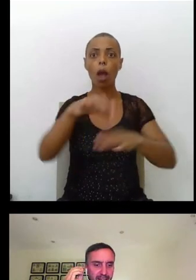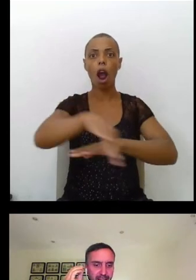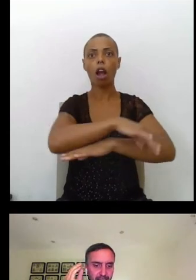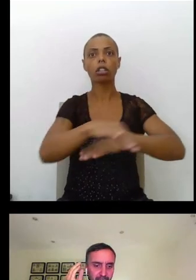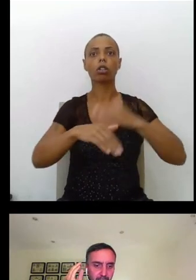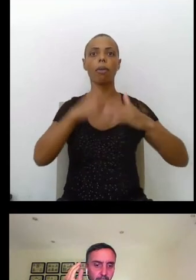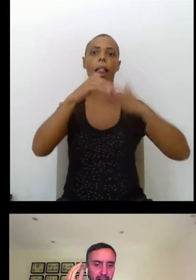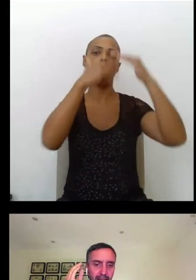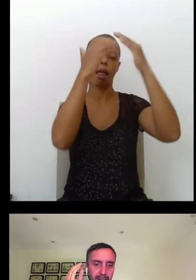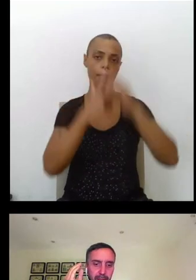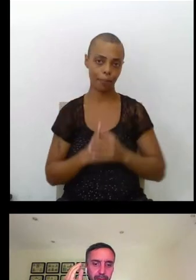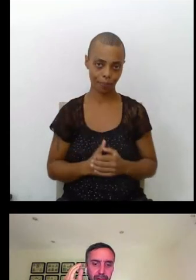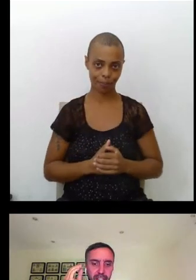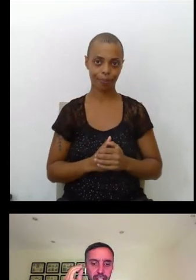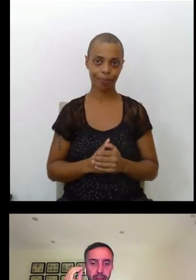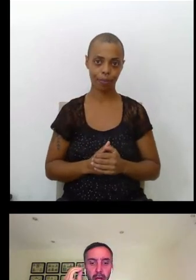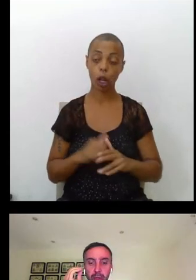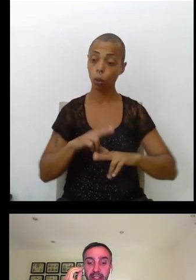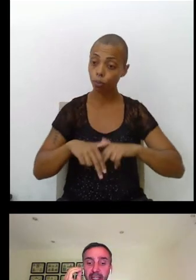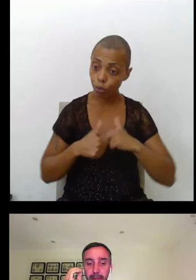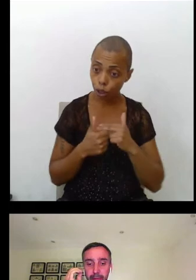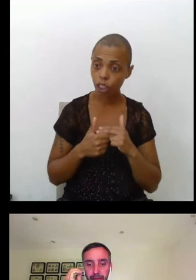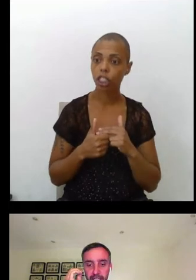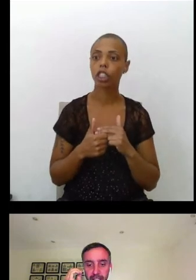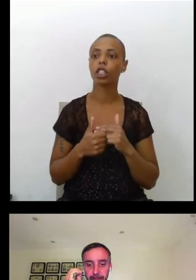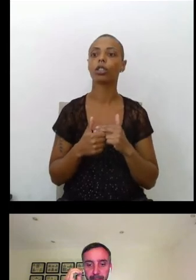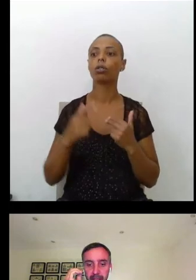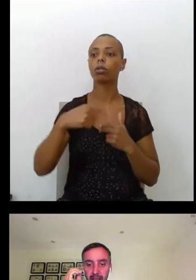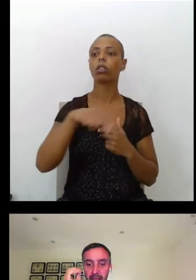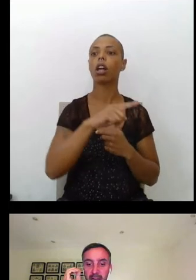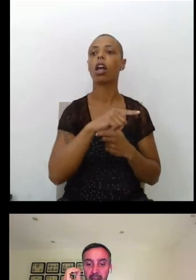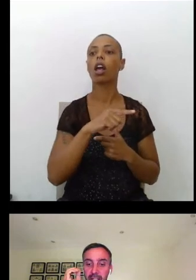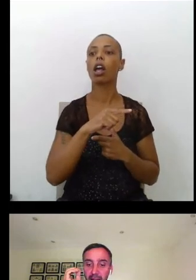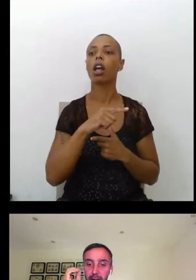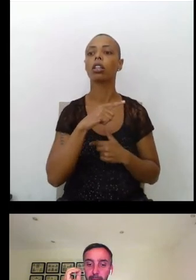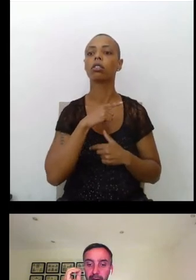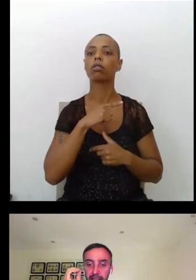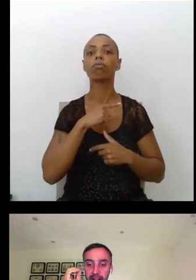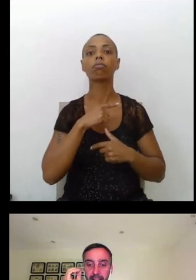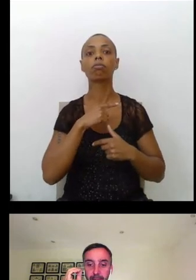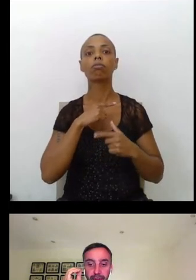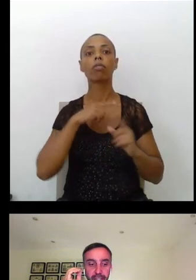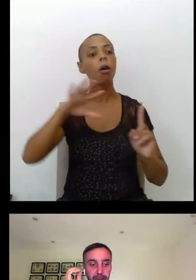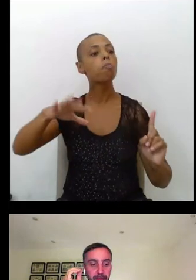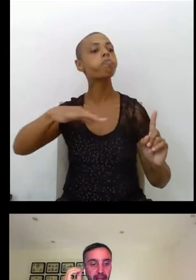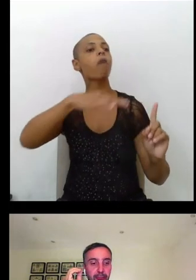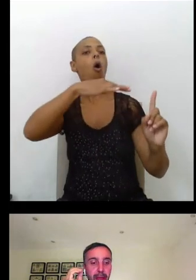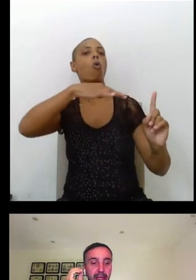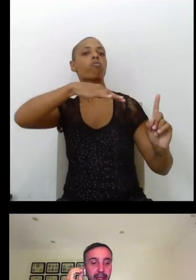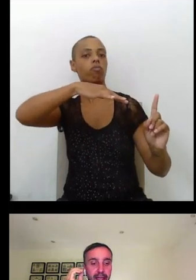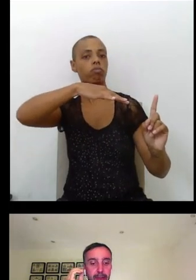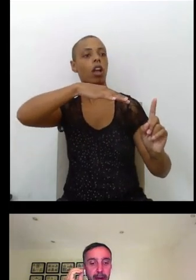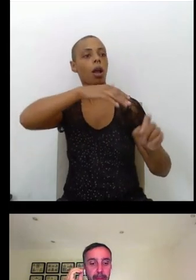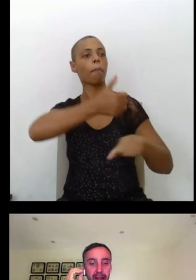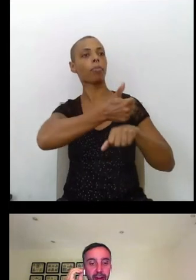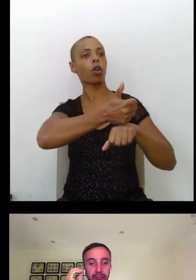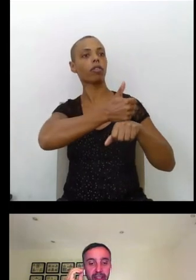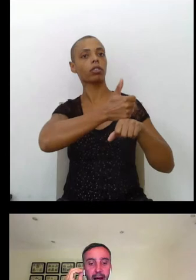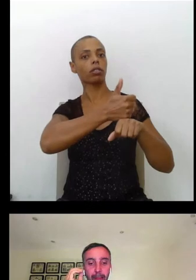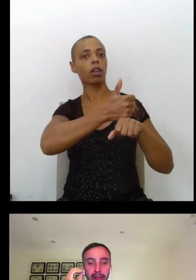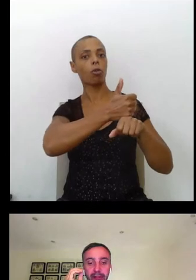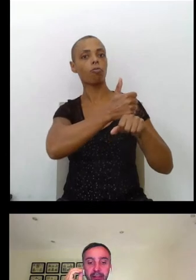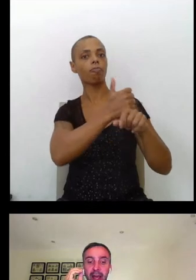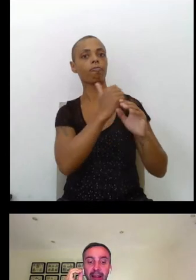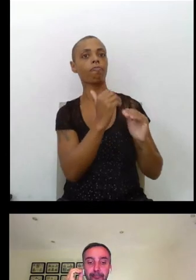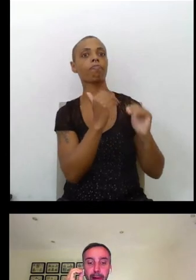possess a localizable position within their profession to elaborate this position and to make it clear by